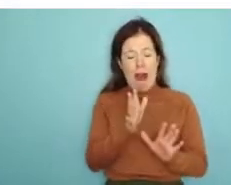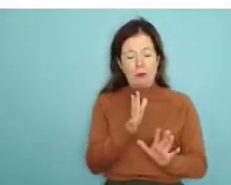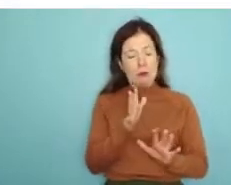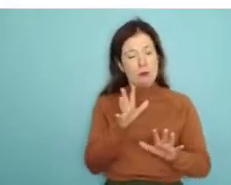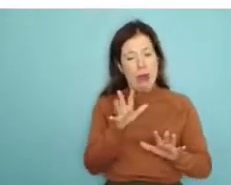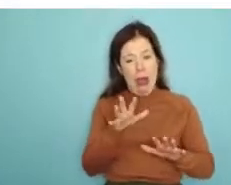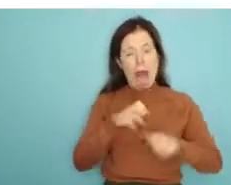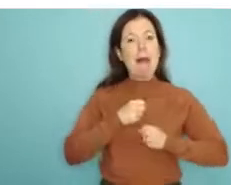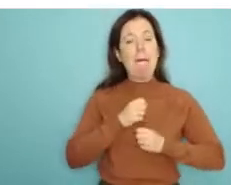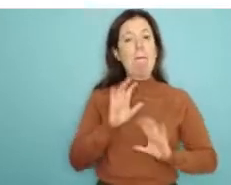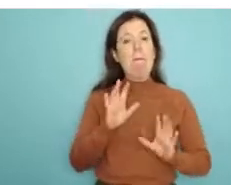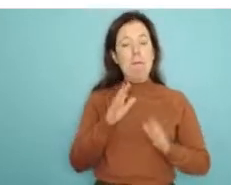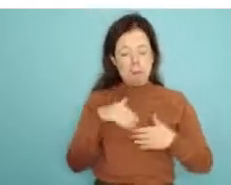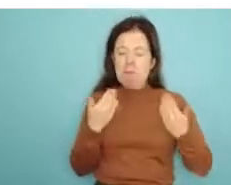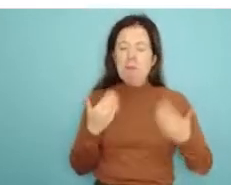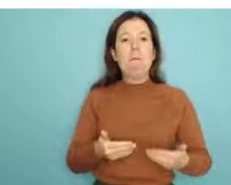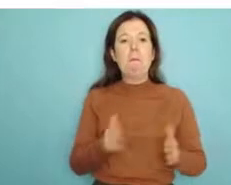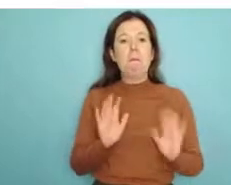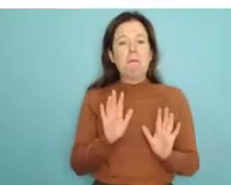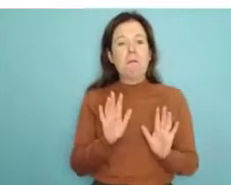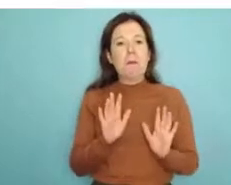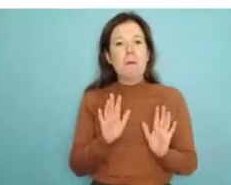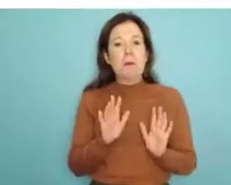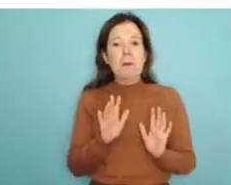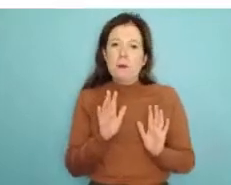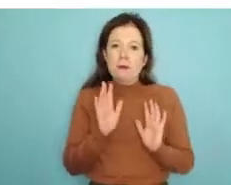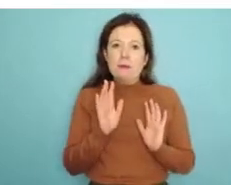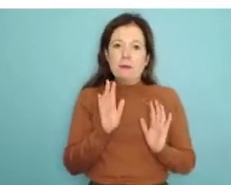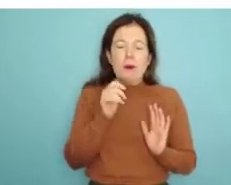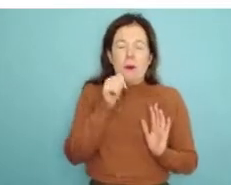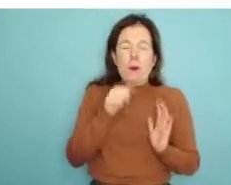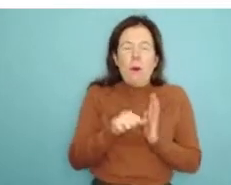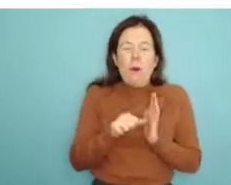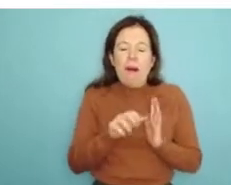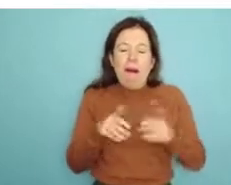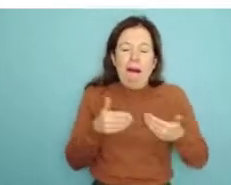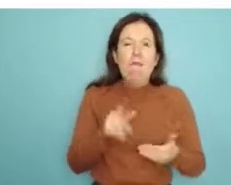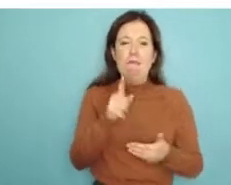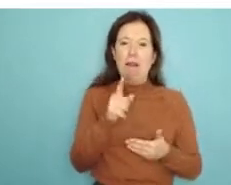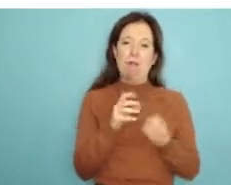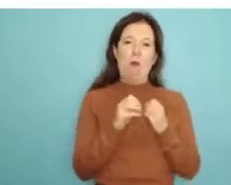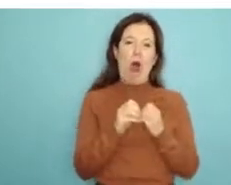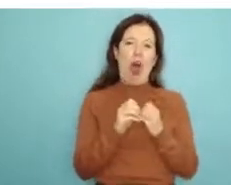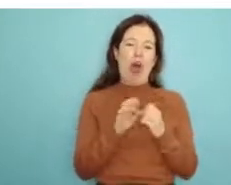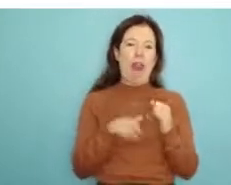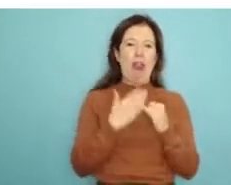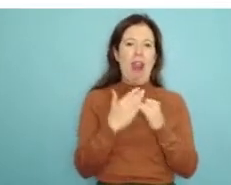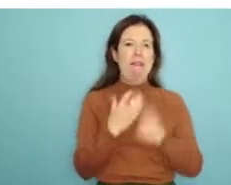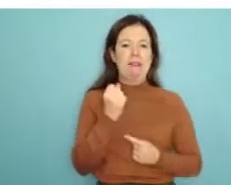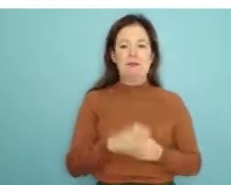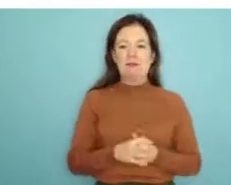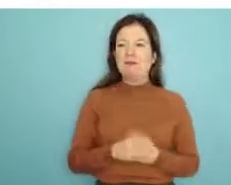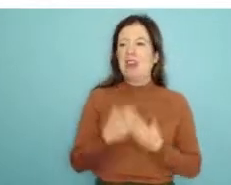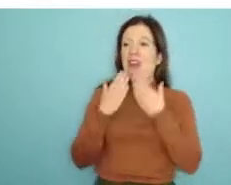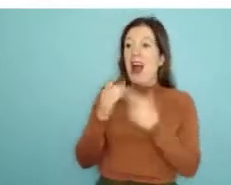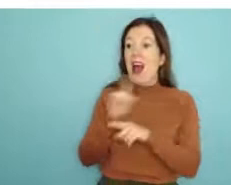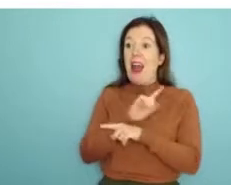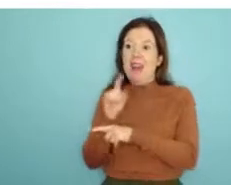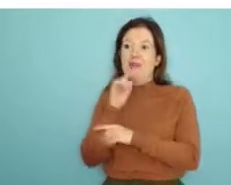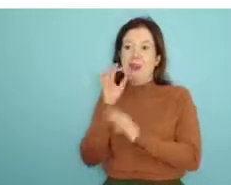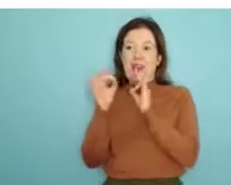from it. Hard work, but it's worth it. It is. Thanks a lot, Dominic, and we'll speak to you a bit later. And